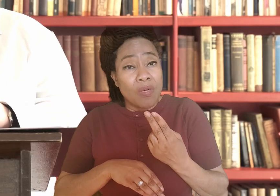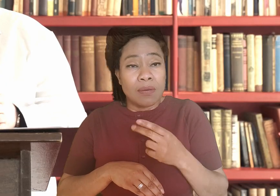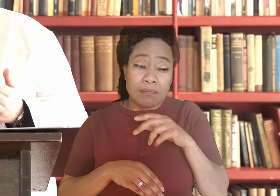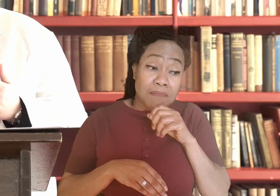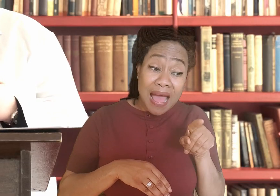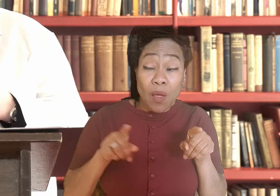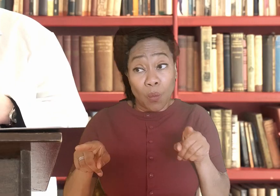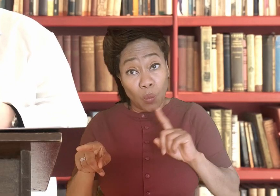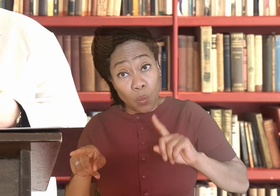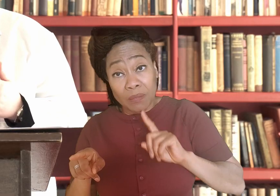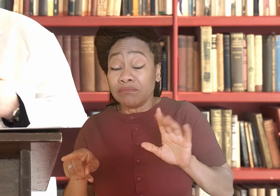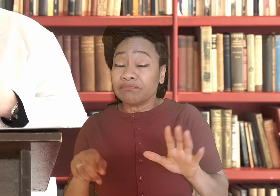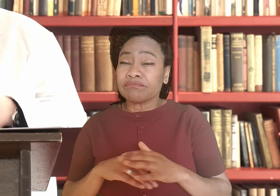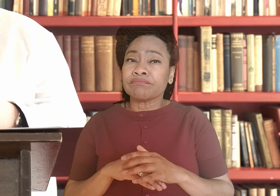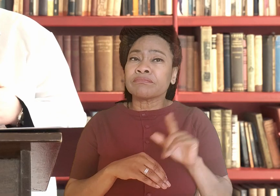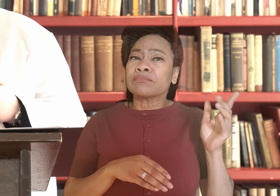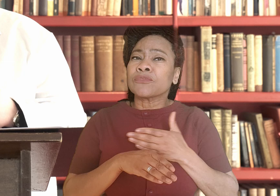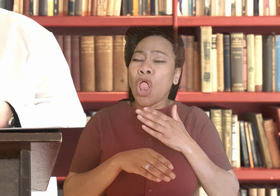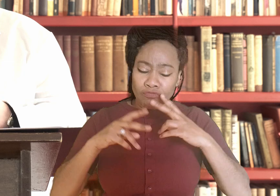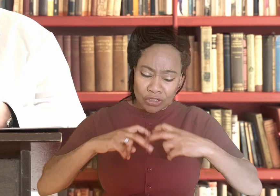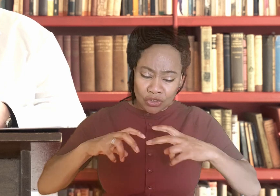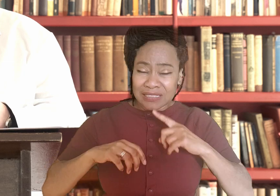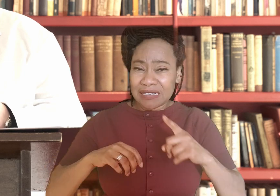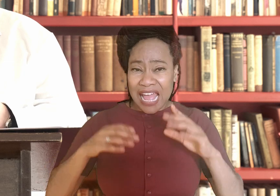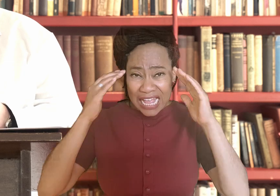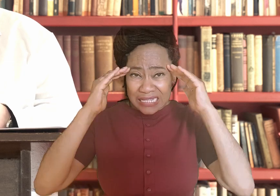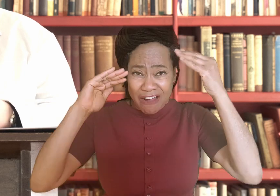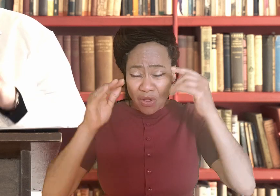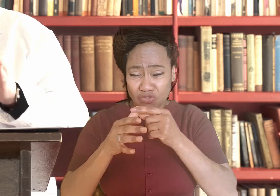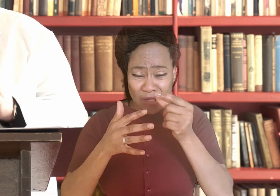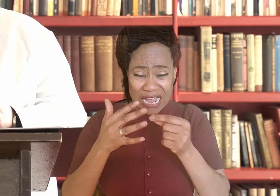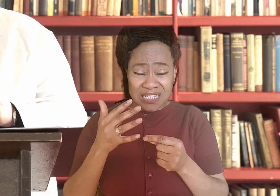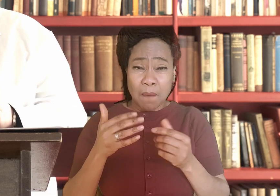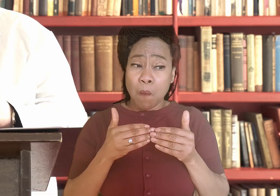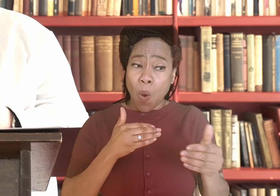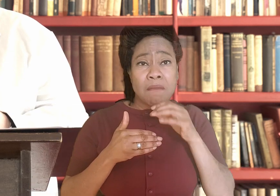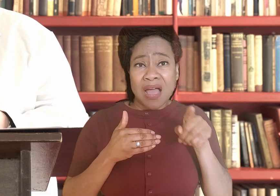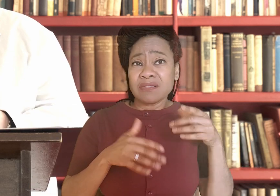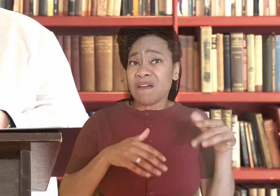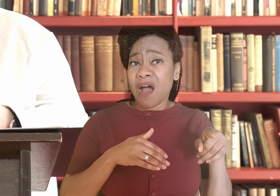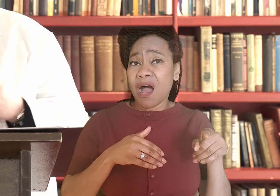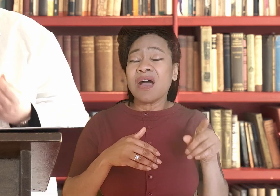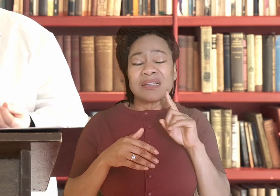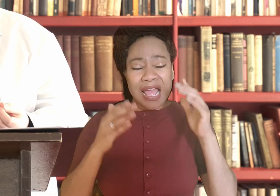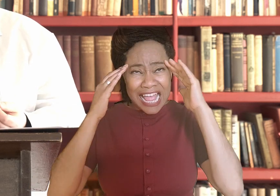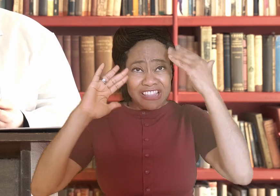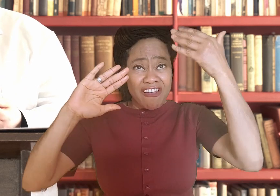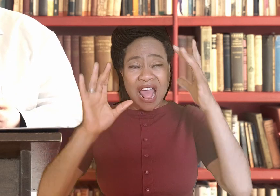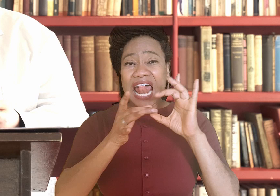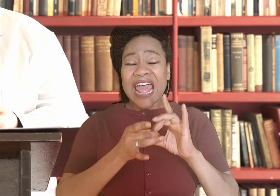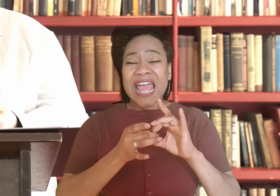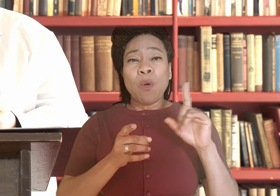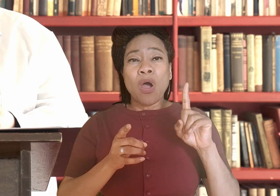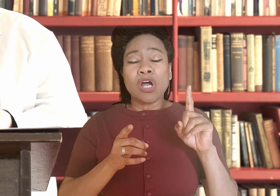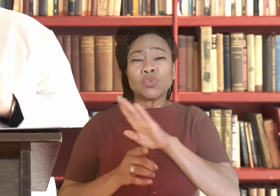research, he actually claimed that far more men suffered from hysterical traits than women, and particularly linked hysteria to ex-soldiers,